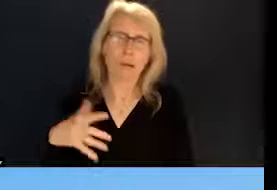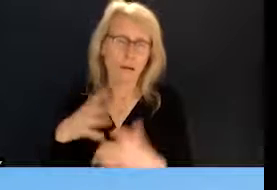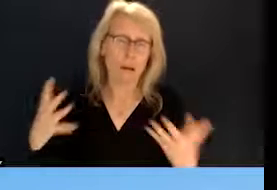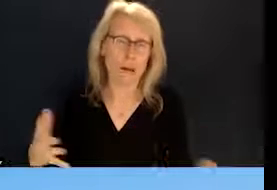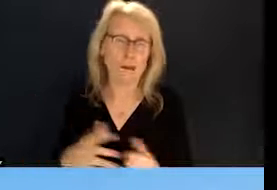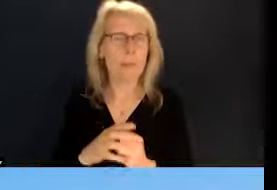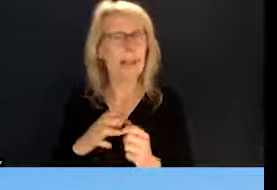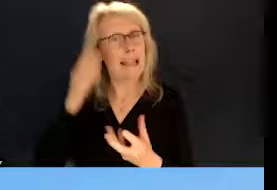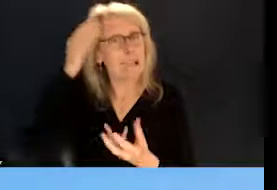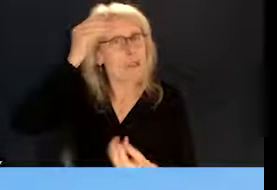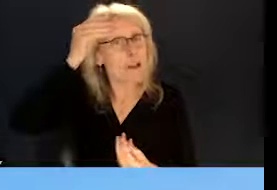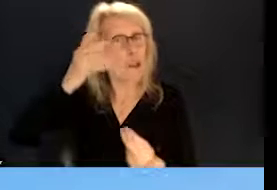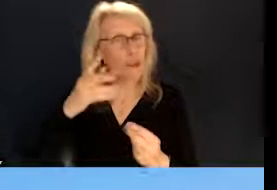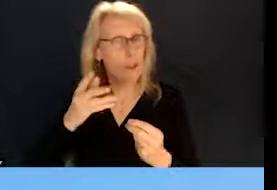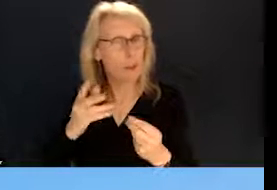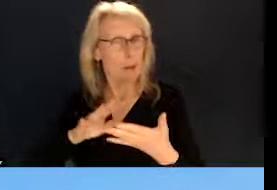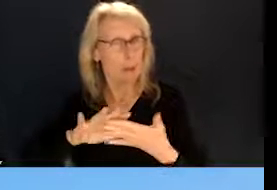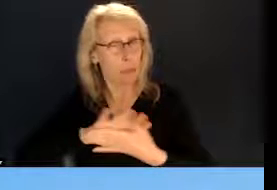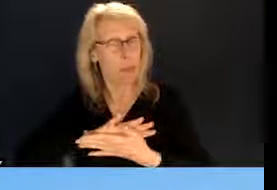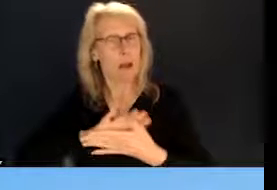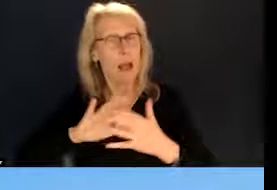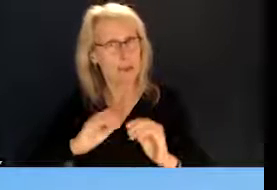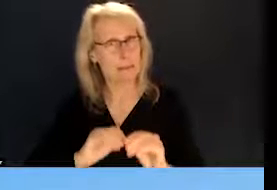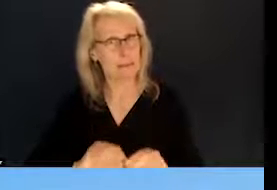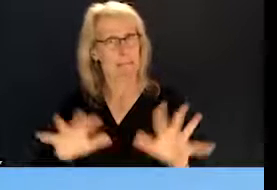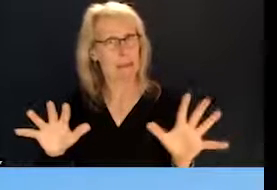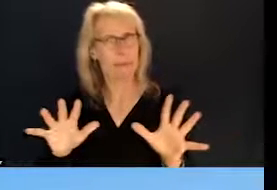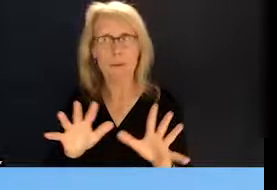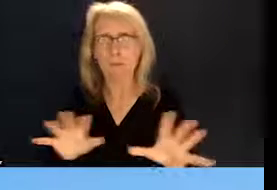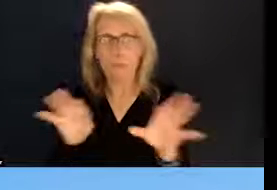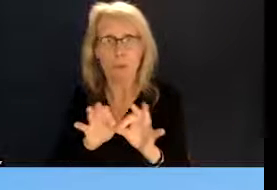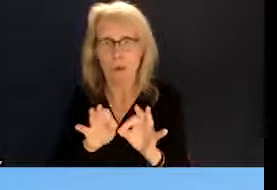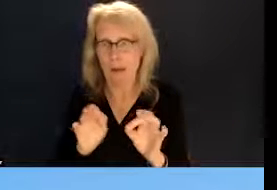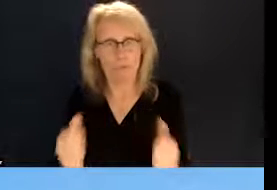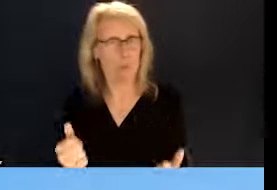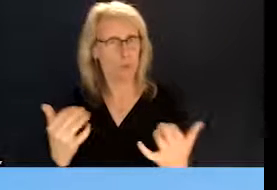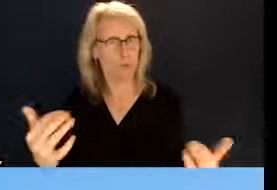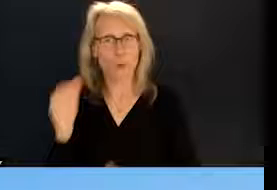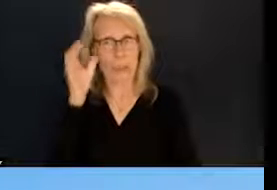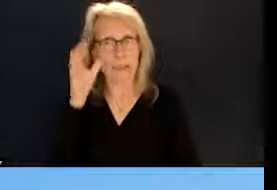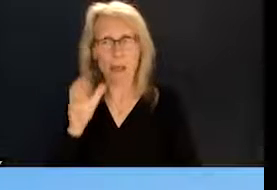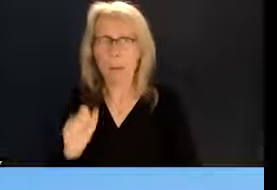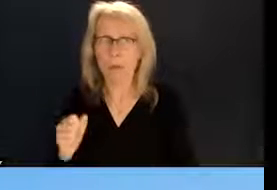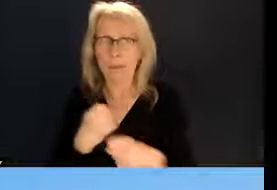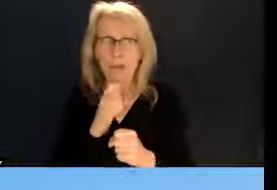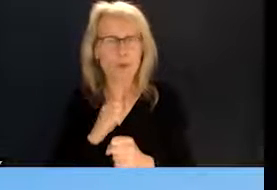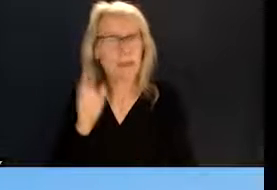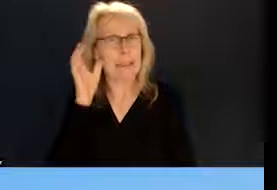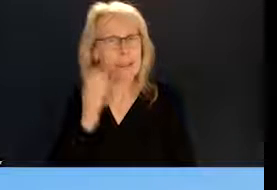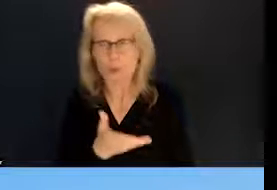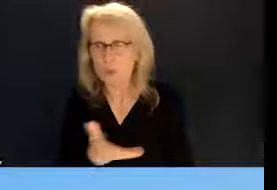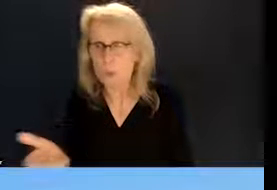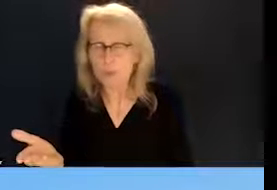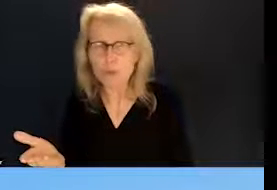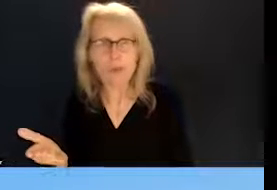I disseminate the message, because I have been given this platform, is really important. And that means that I take the time to listen to folks that know